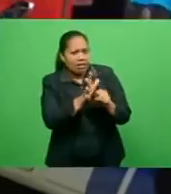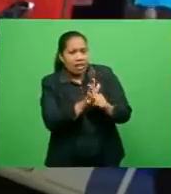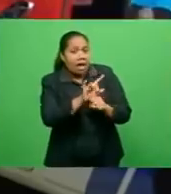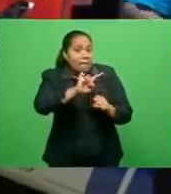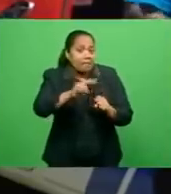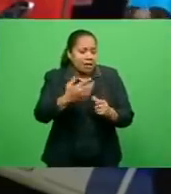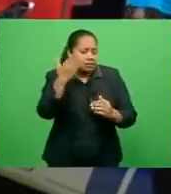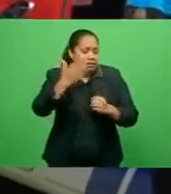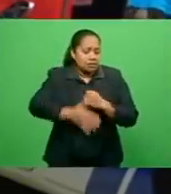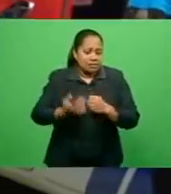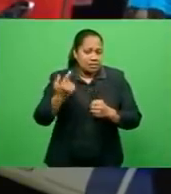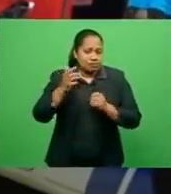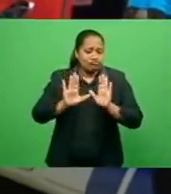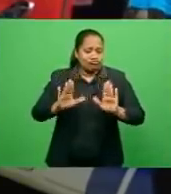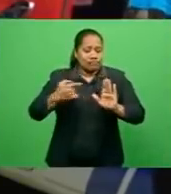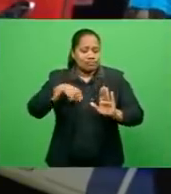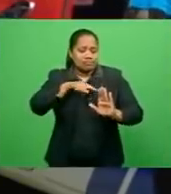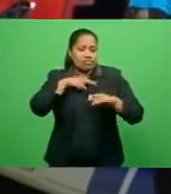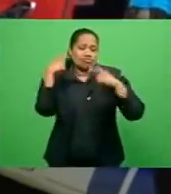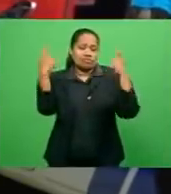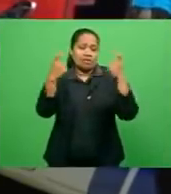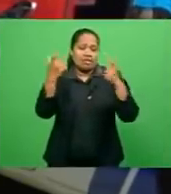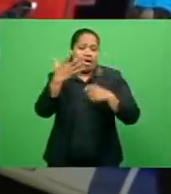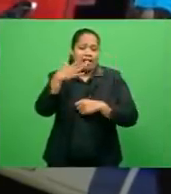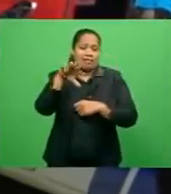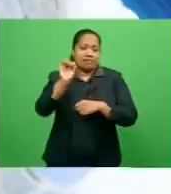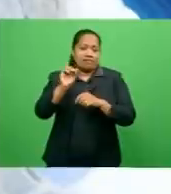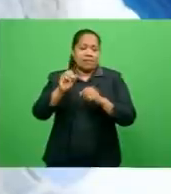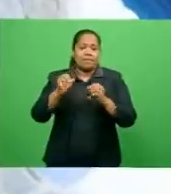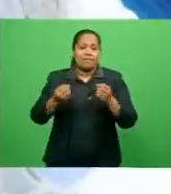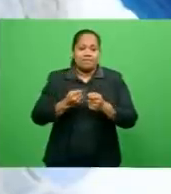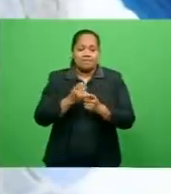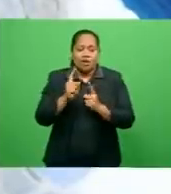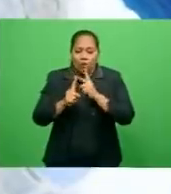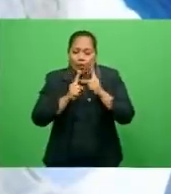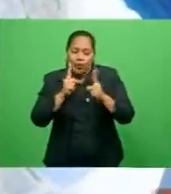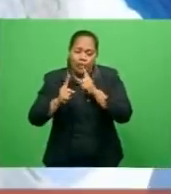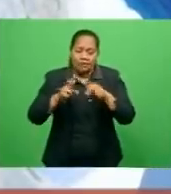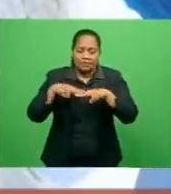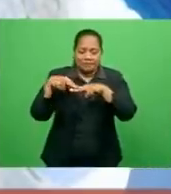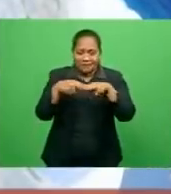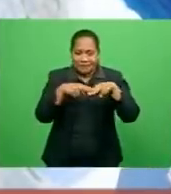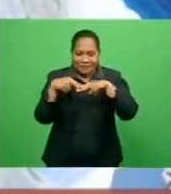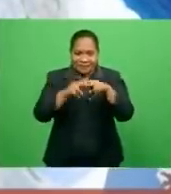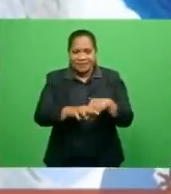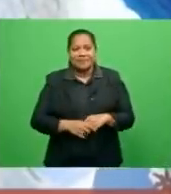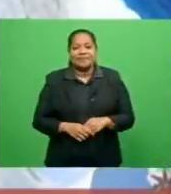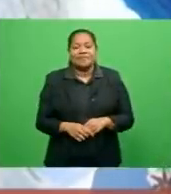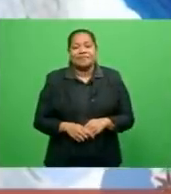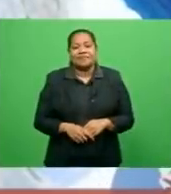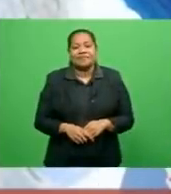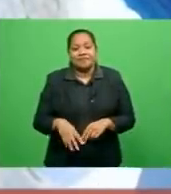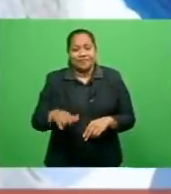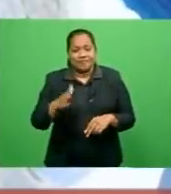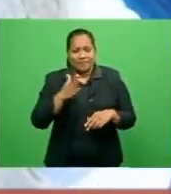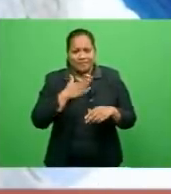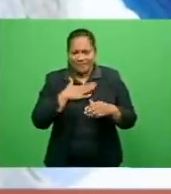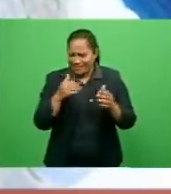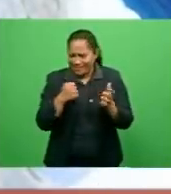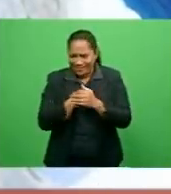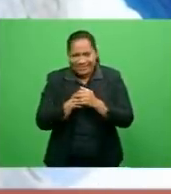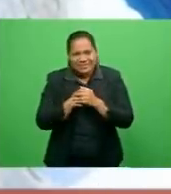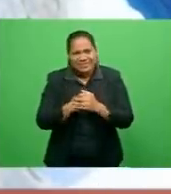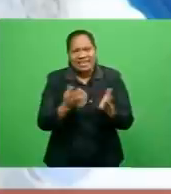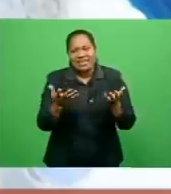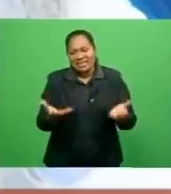celebrating Fiji's 50th birthday. My fellow Fijians, even beset by this global pandemic,